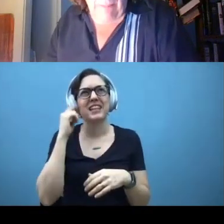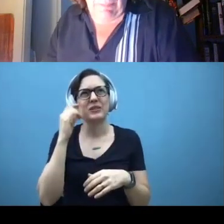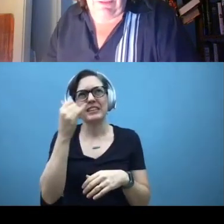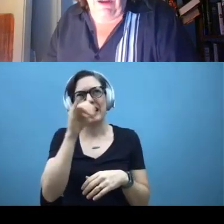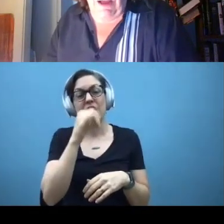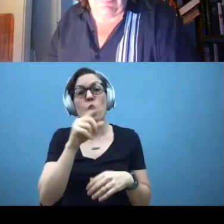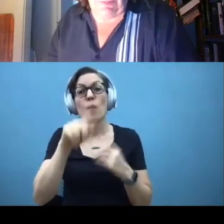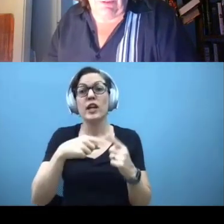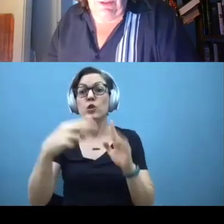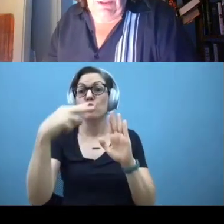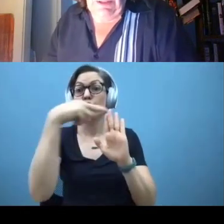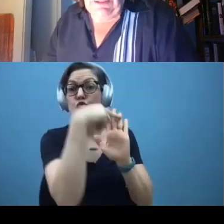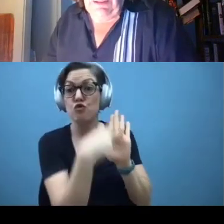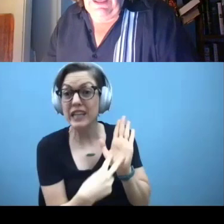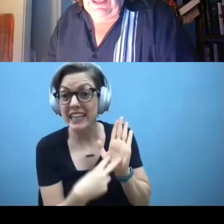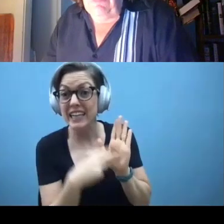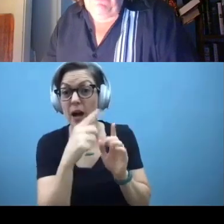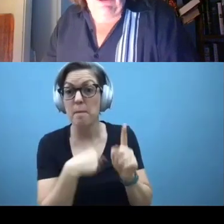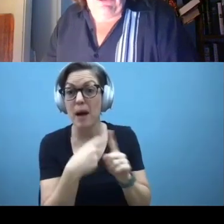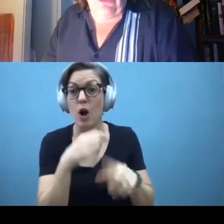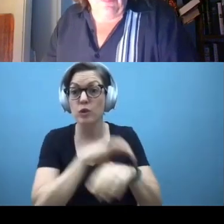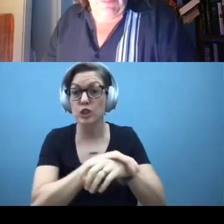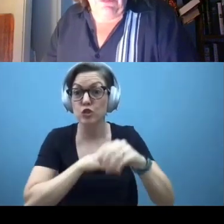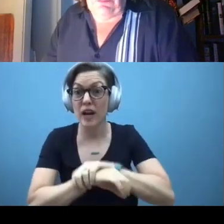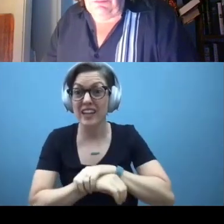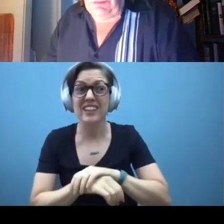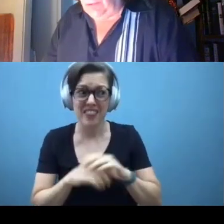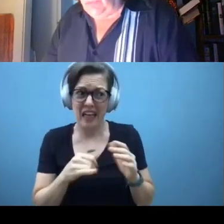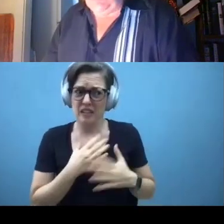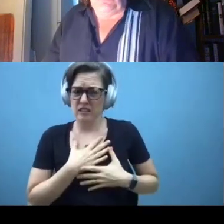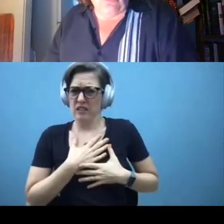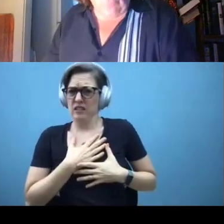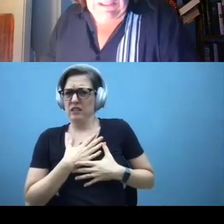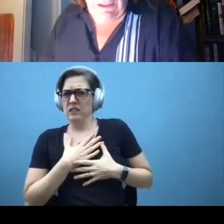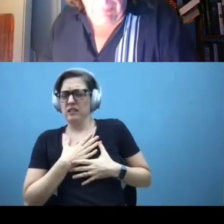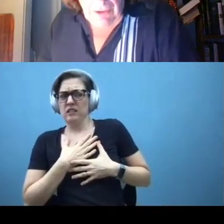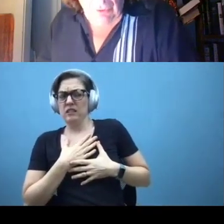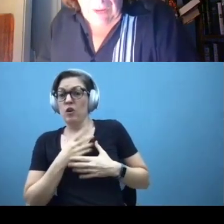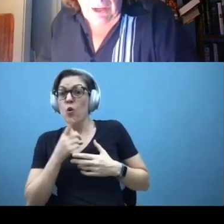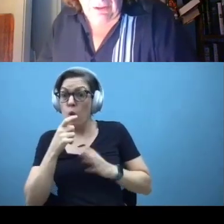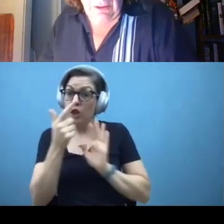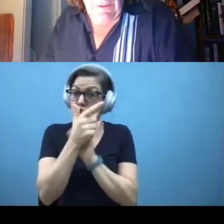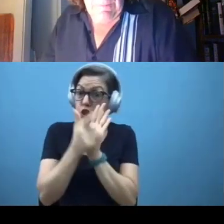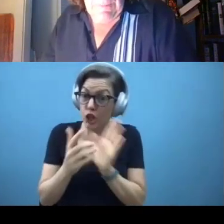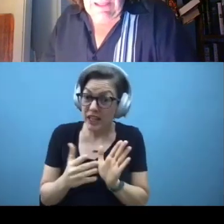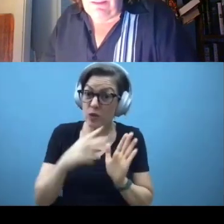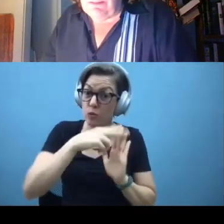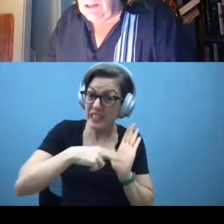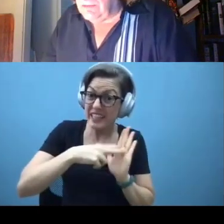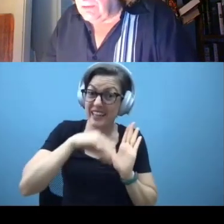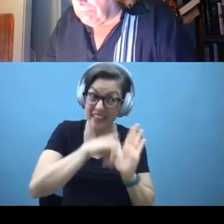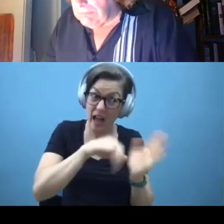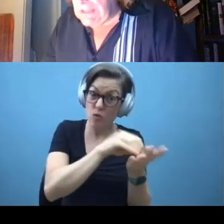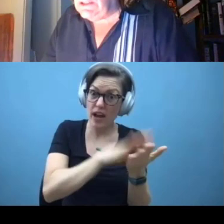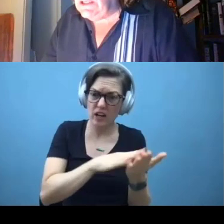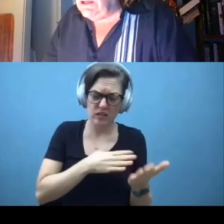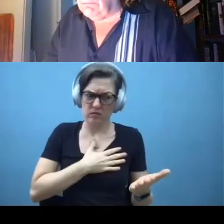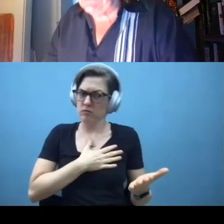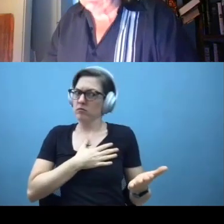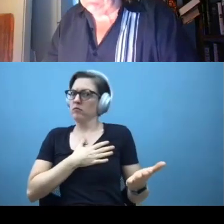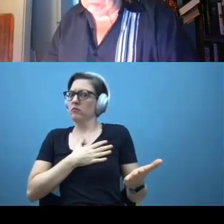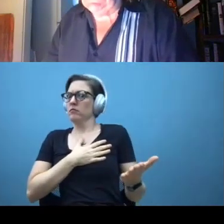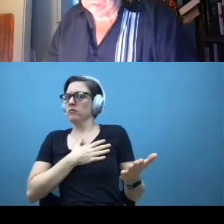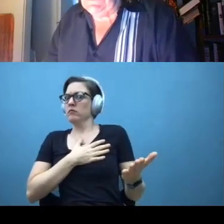and what happens in hospitals is very disturbing to the attorney who's reading the medical record. It is